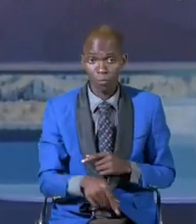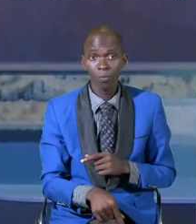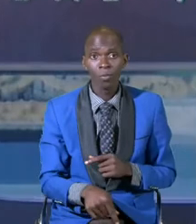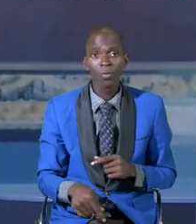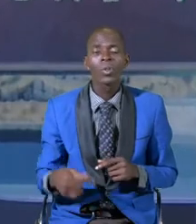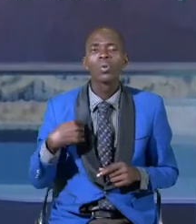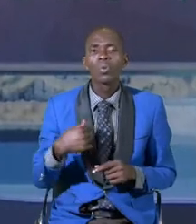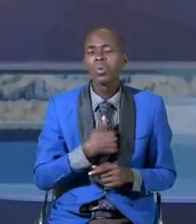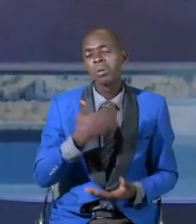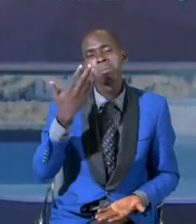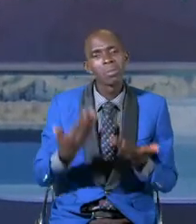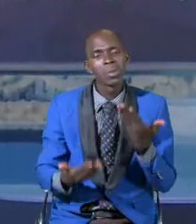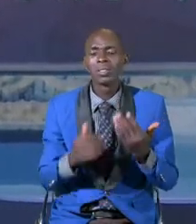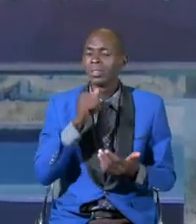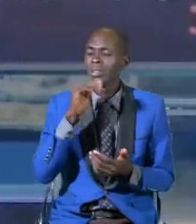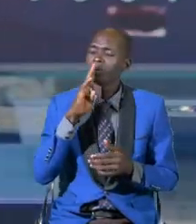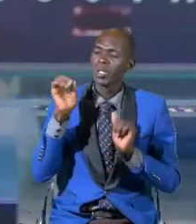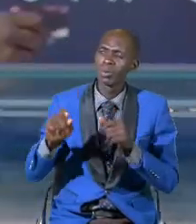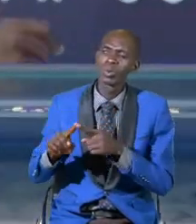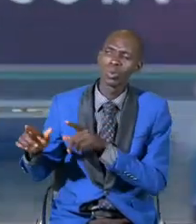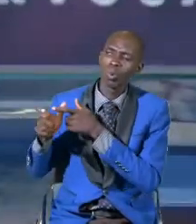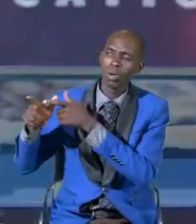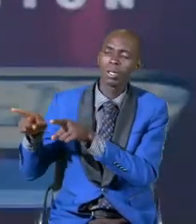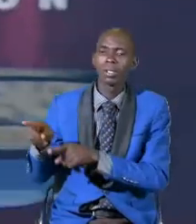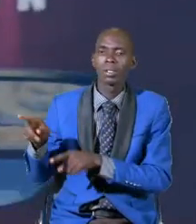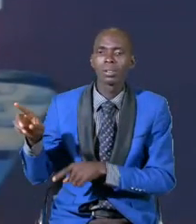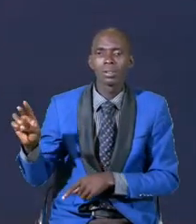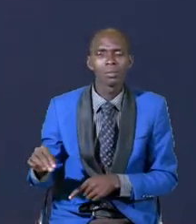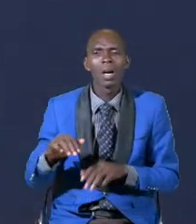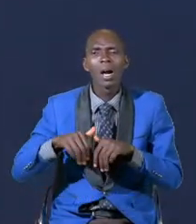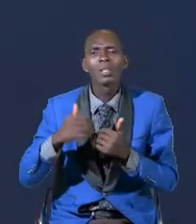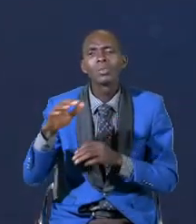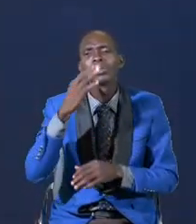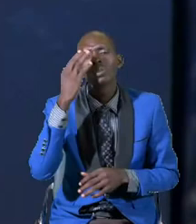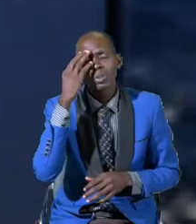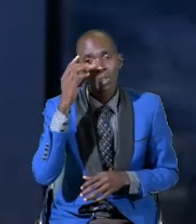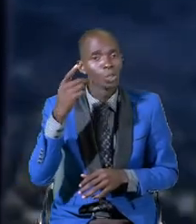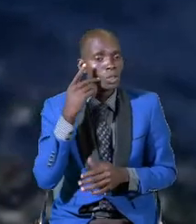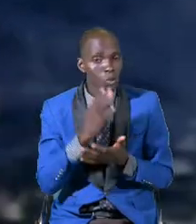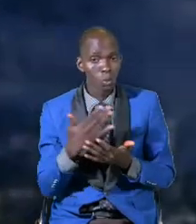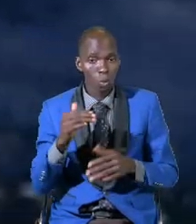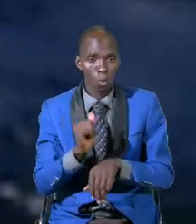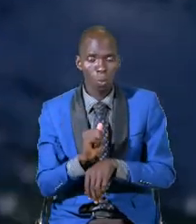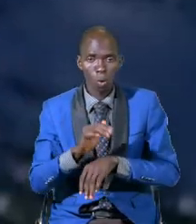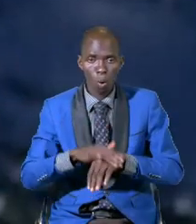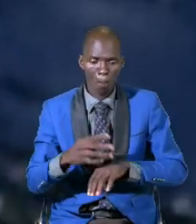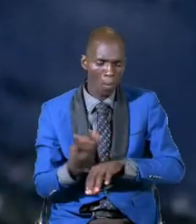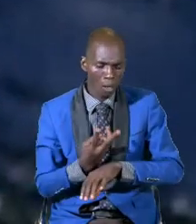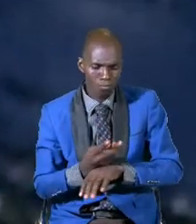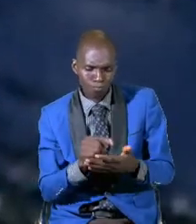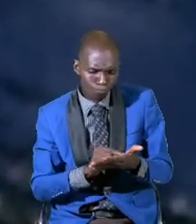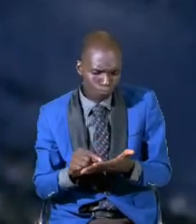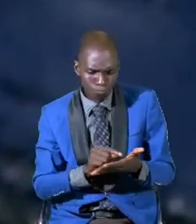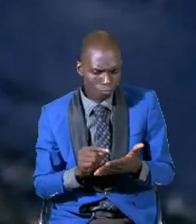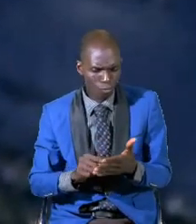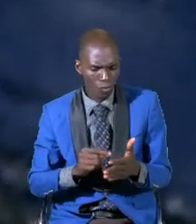not able. How do you know? You see somebody solving a great problem, mathematical problem, and you say, I cannot. How